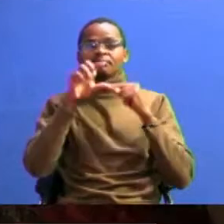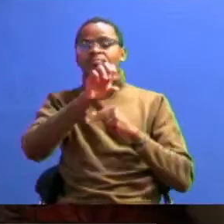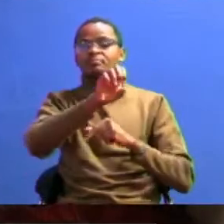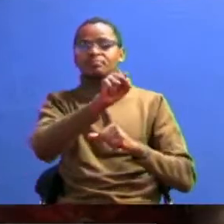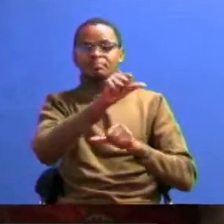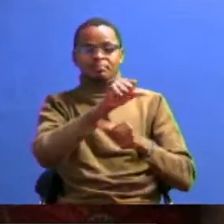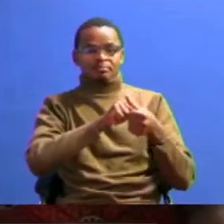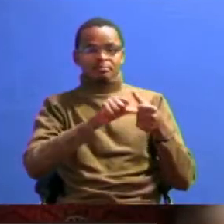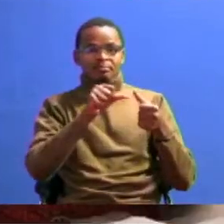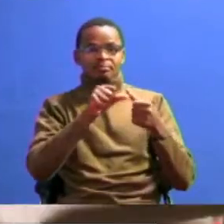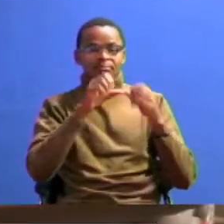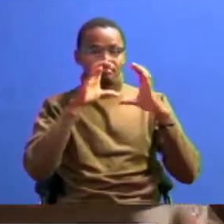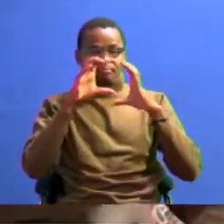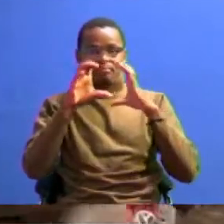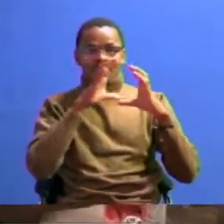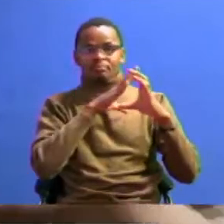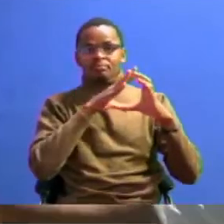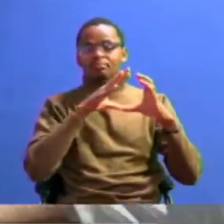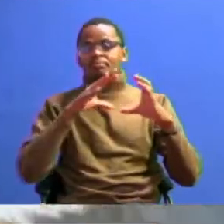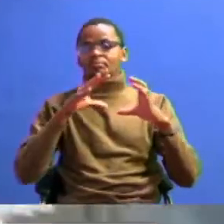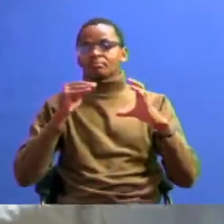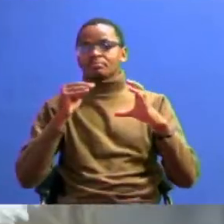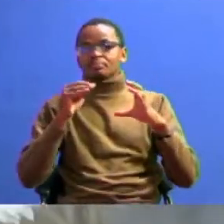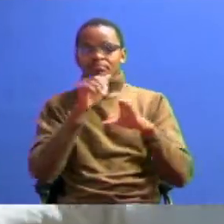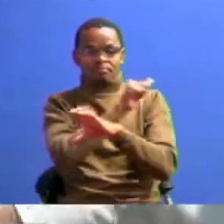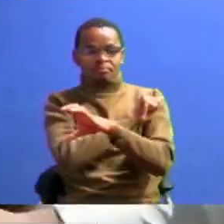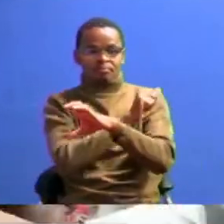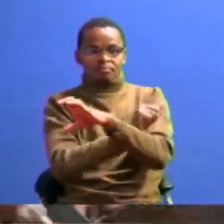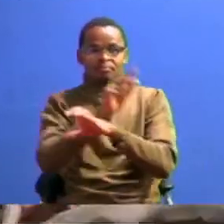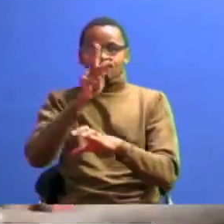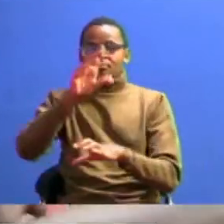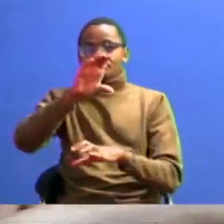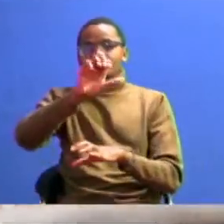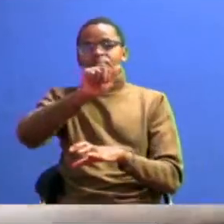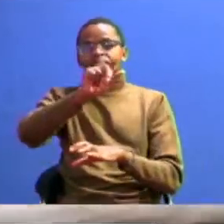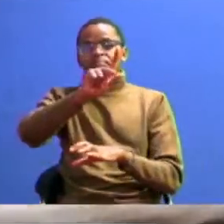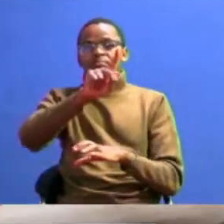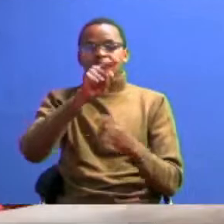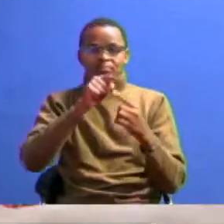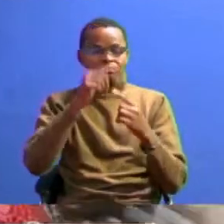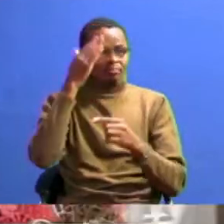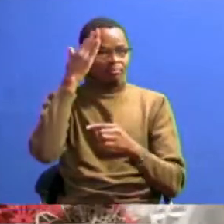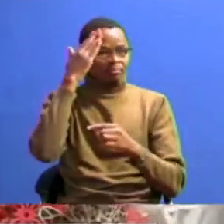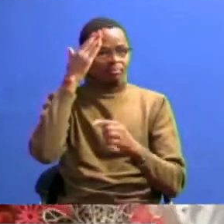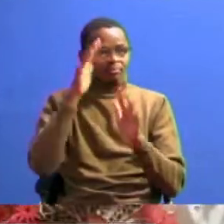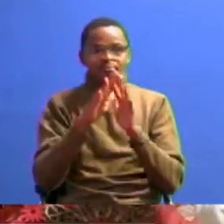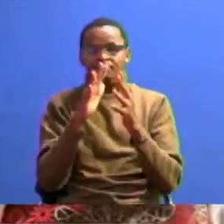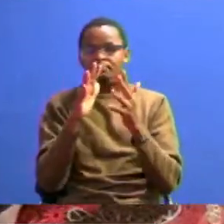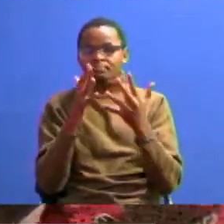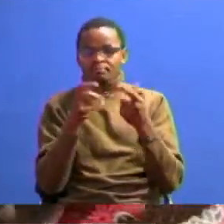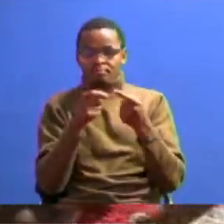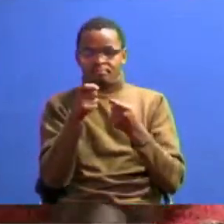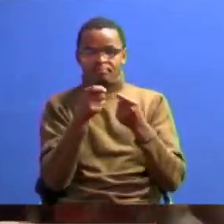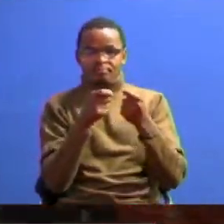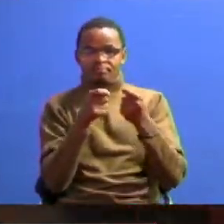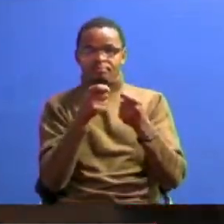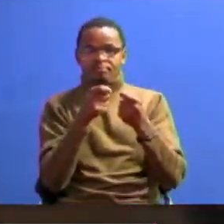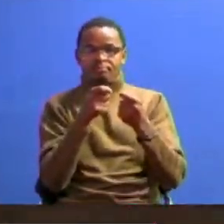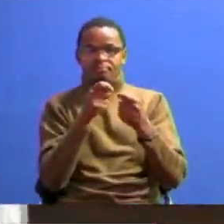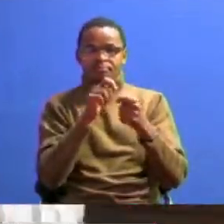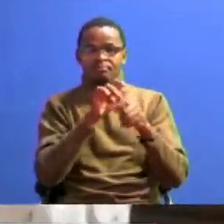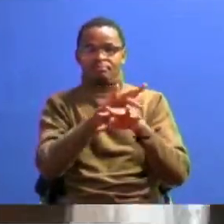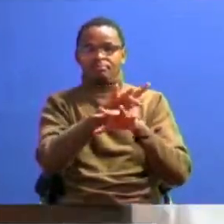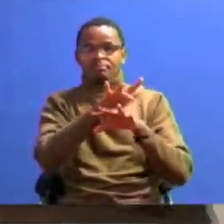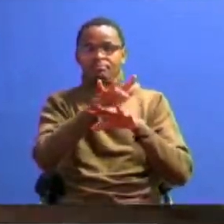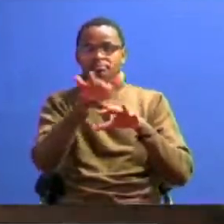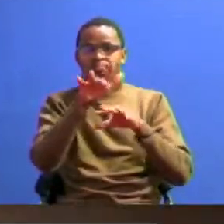with the communication and the Communication Authority of Kenya CAK to know why and how they can control the circulation of videos